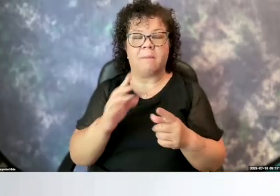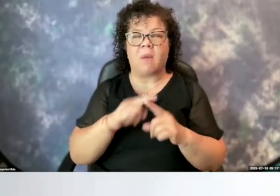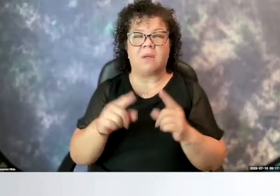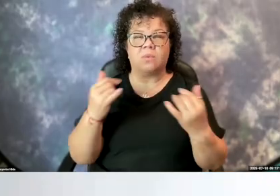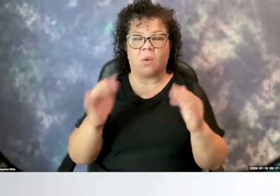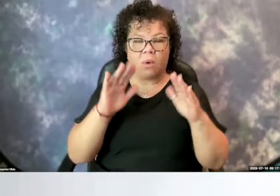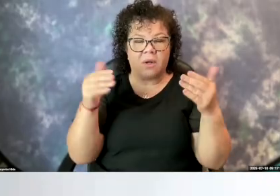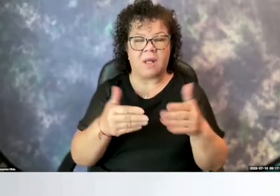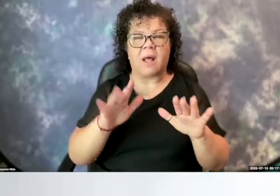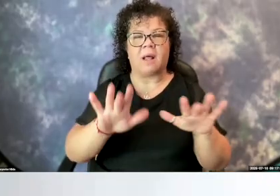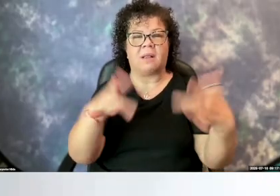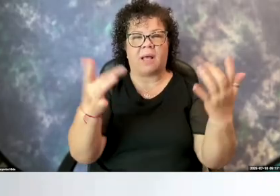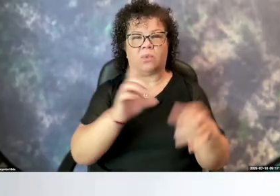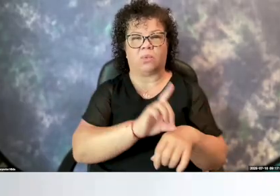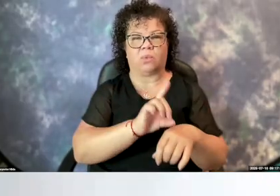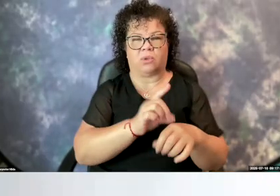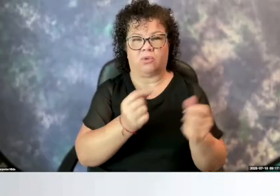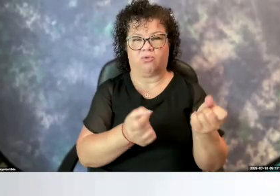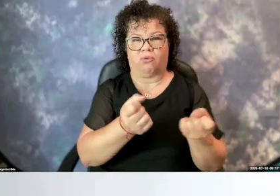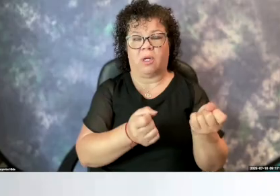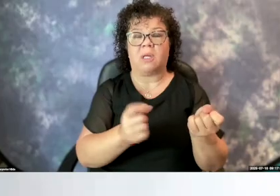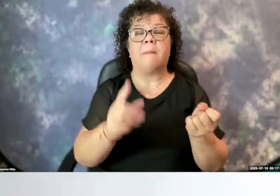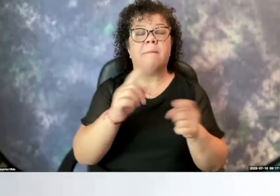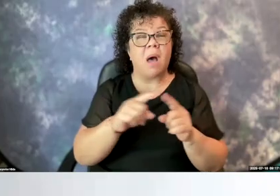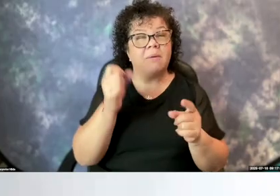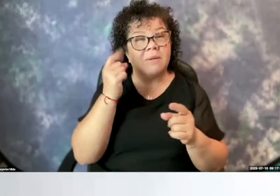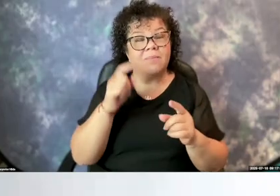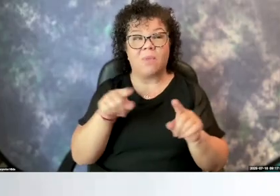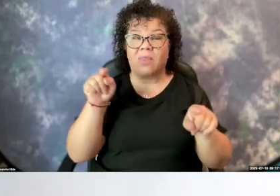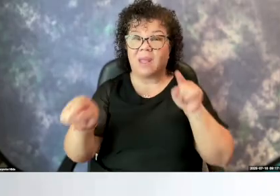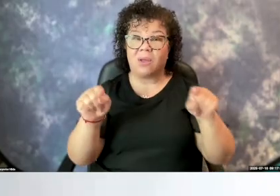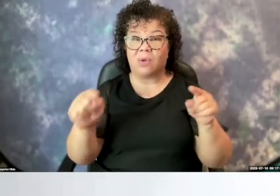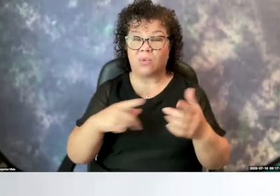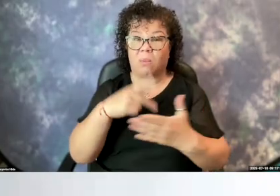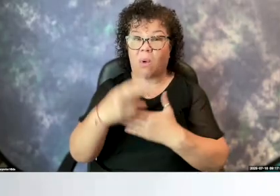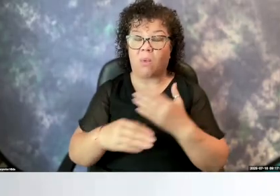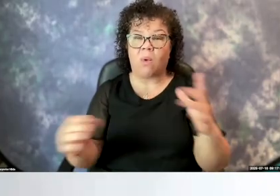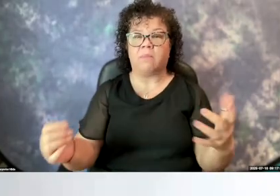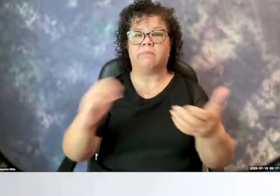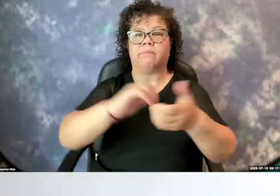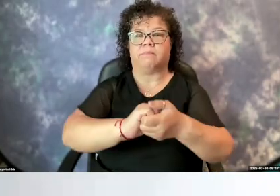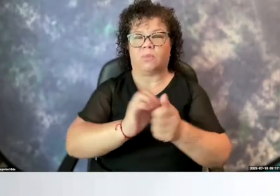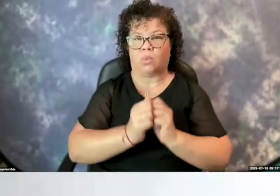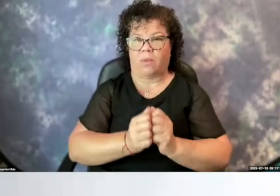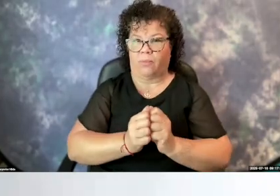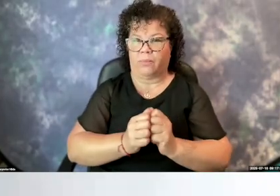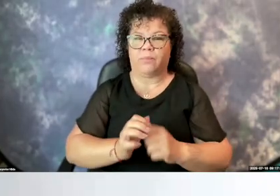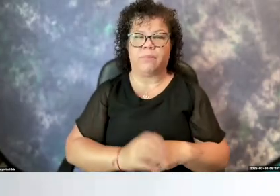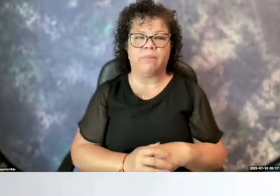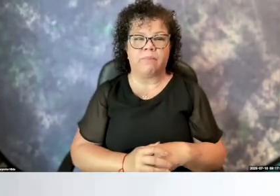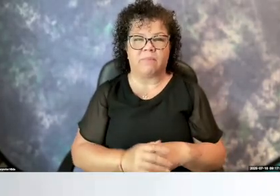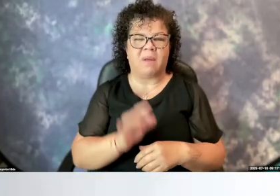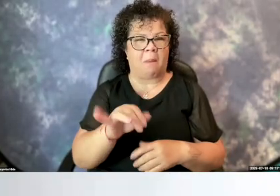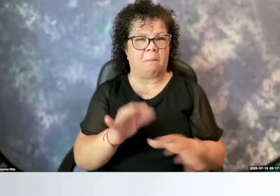projects. Today's work group is just about the light-duty vehicle purchase incentive projects, but it's helpful to understand how these projects